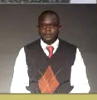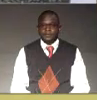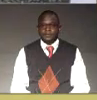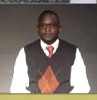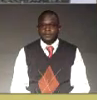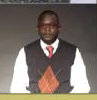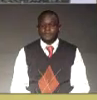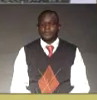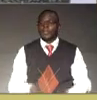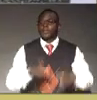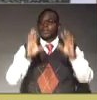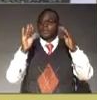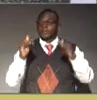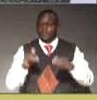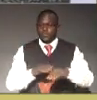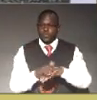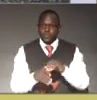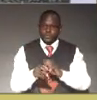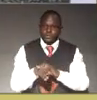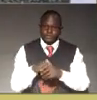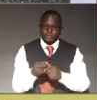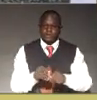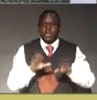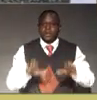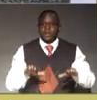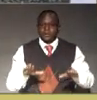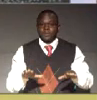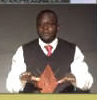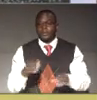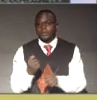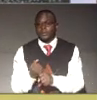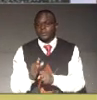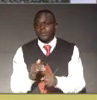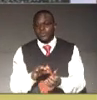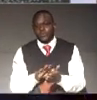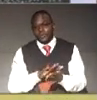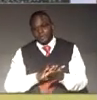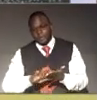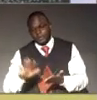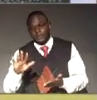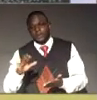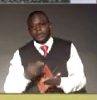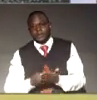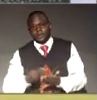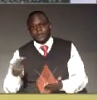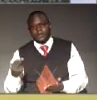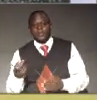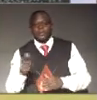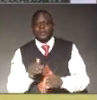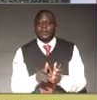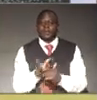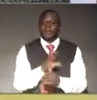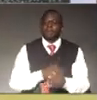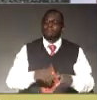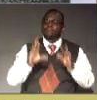The ceremony of washing of the feet is done on Holy Thursday, the day on which Christ